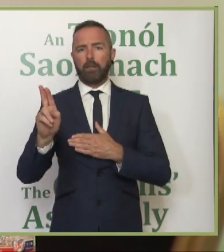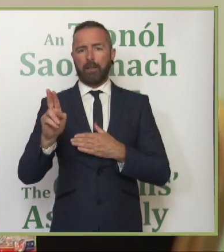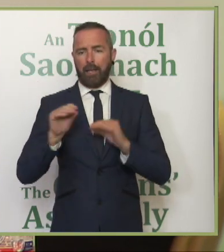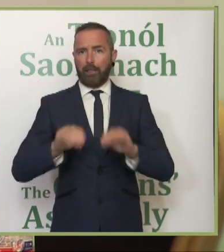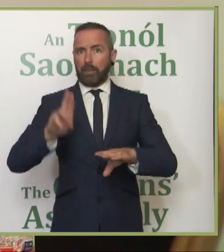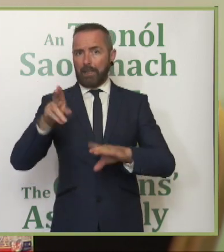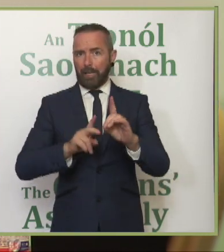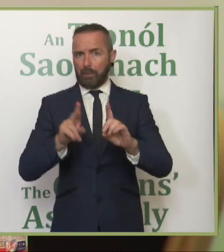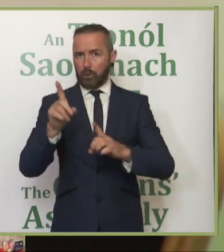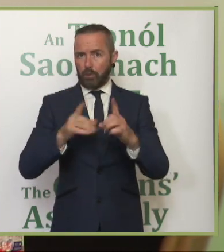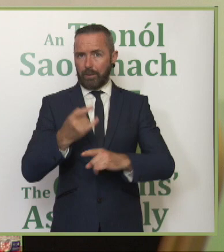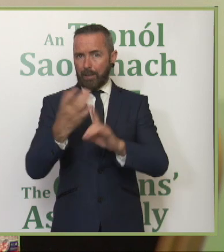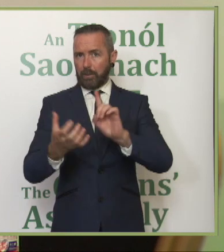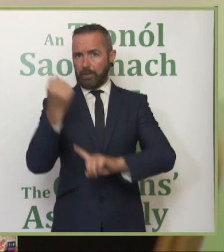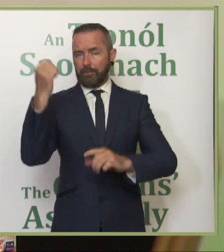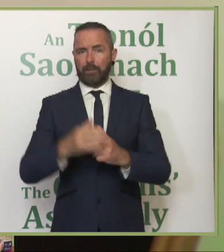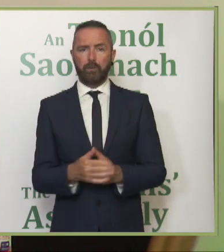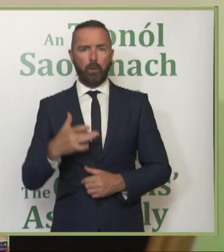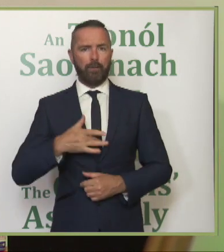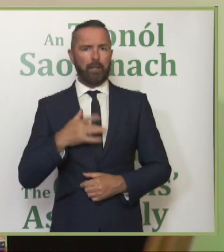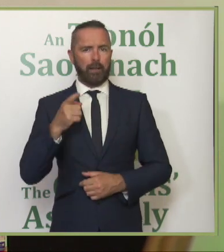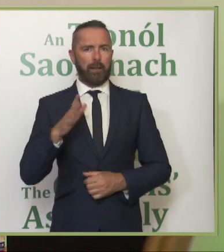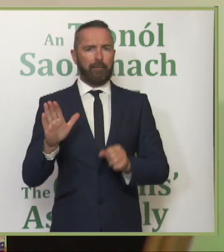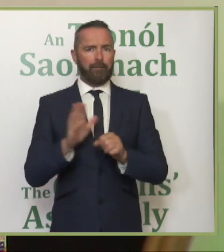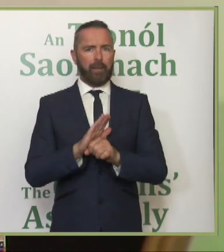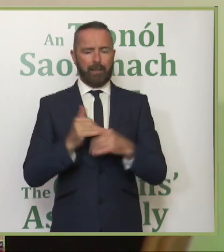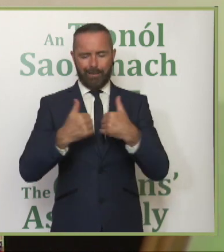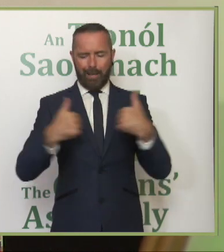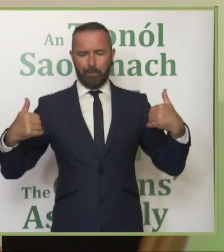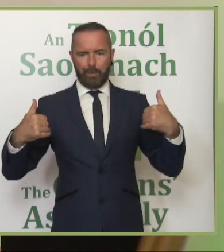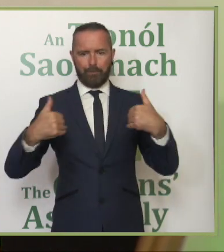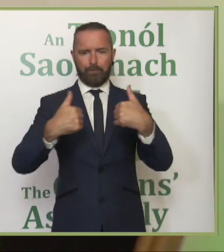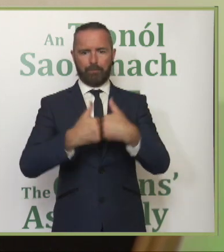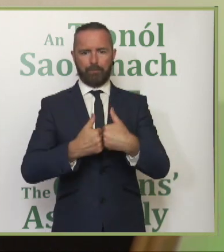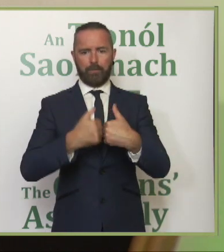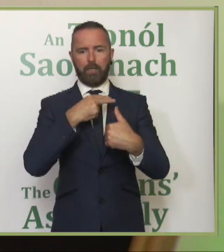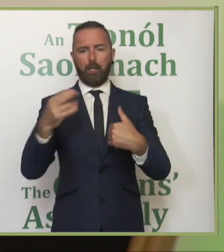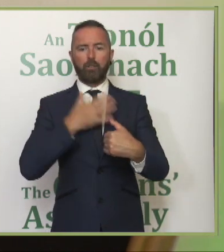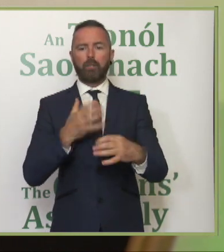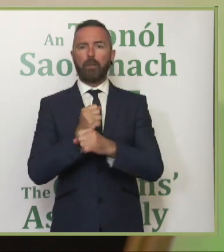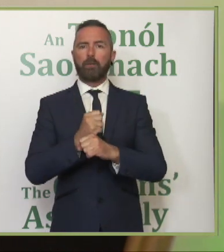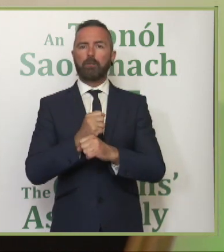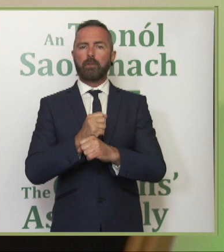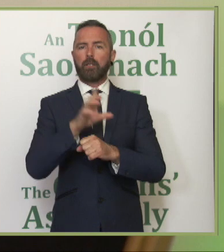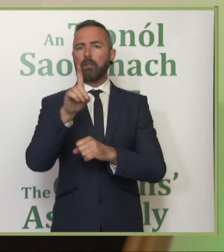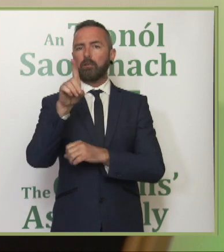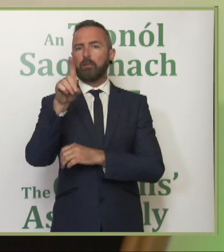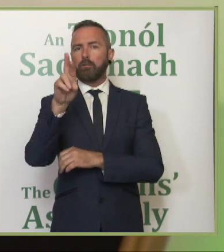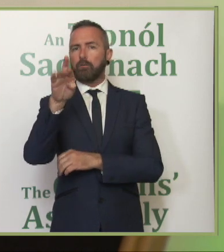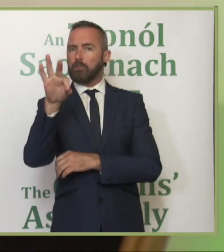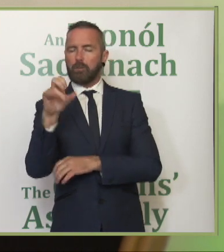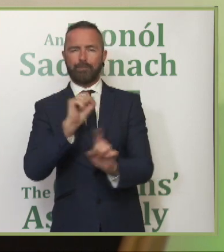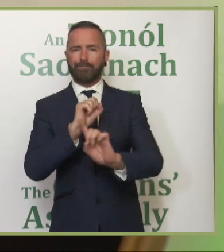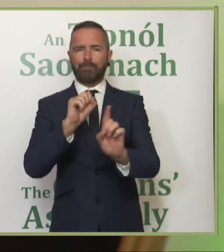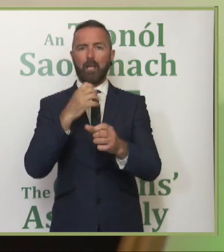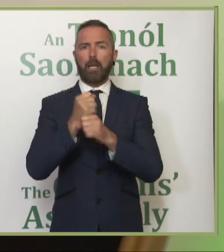And I think in that way, it fills a huge gap. It's not education just about the drugs. It's education to give the person